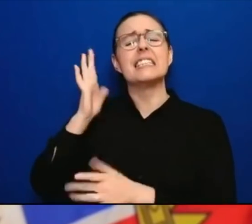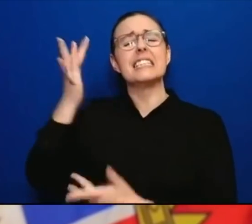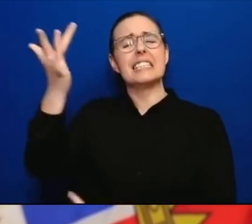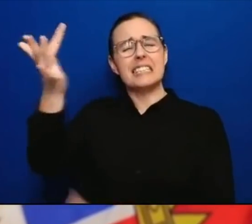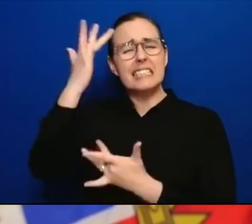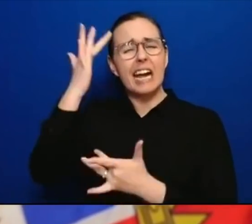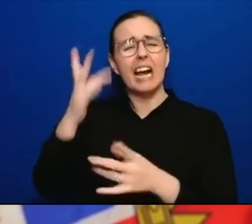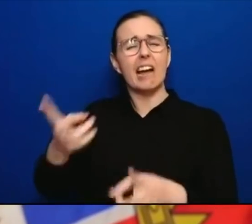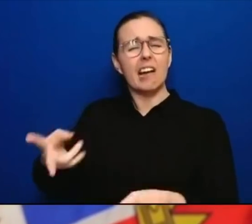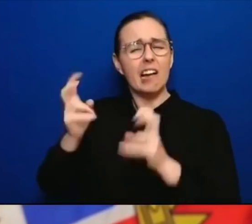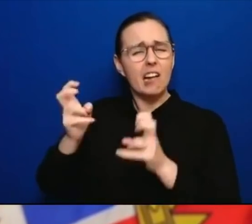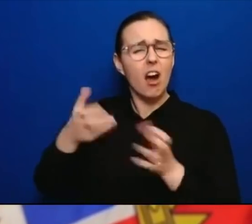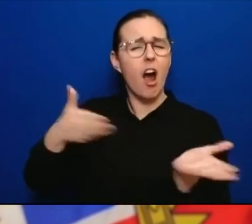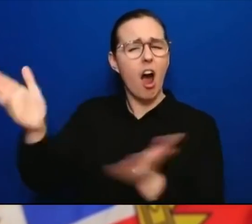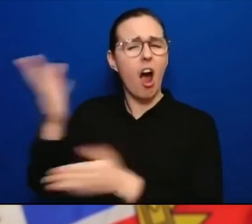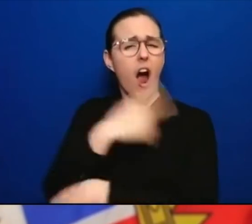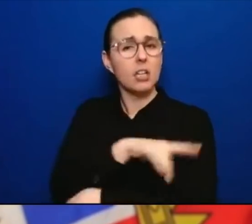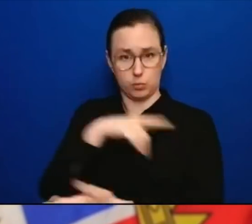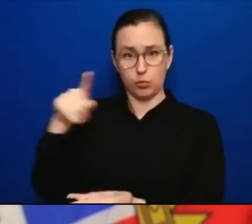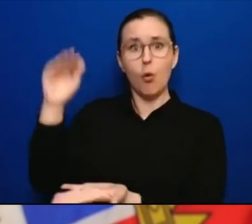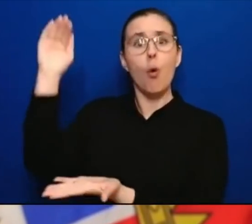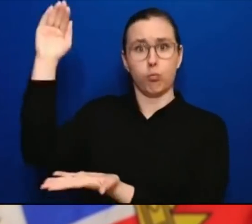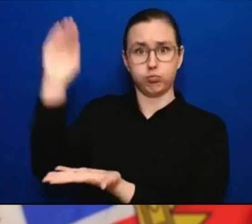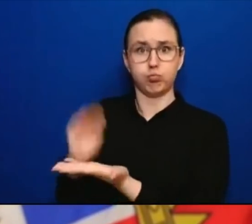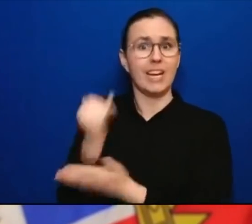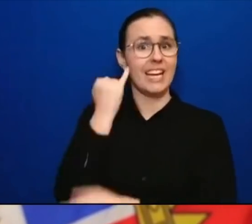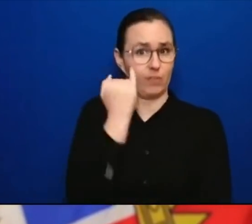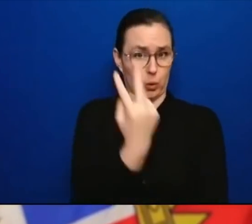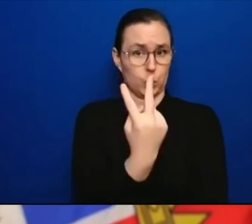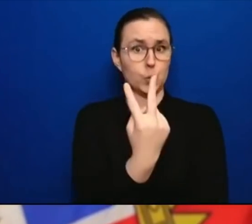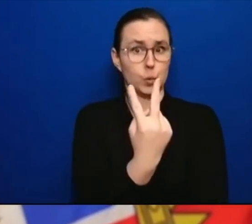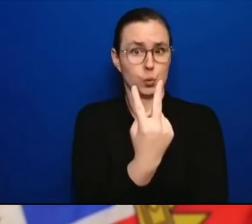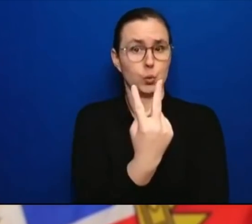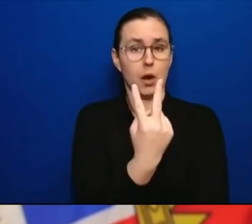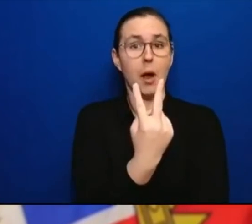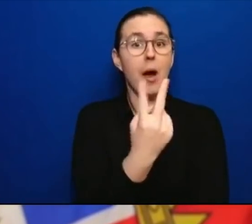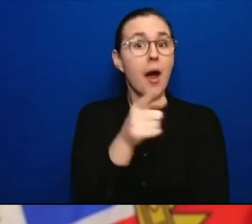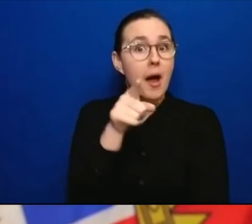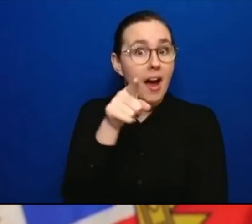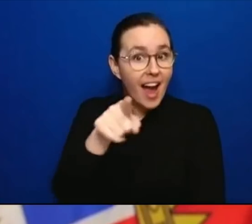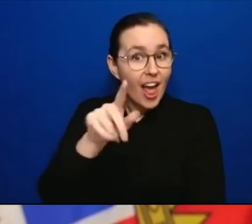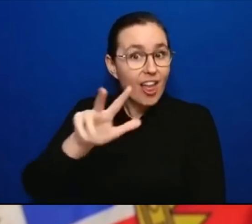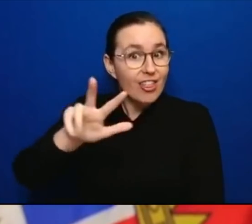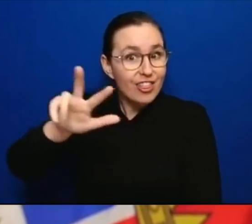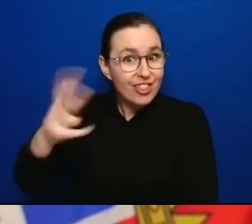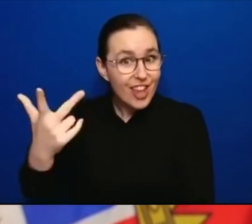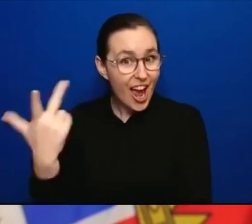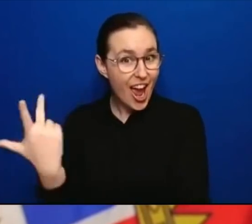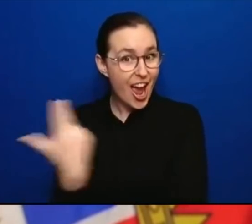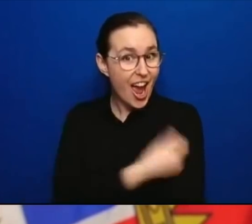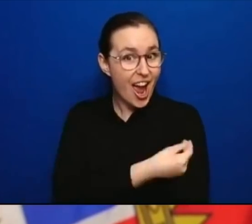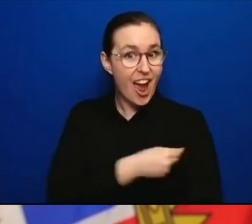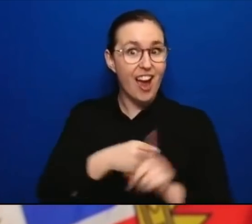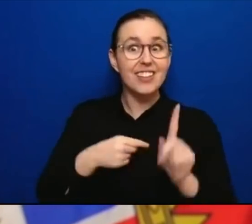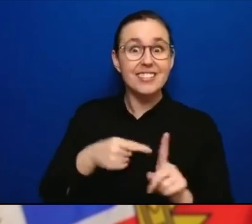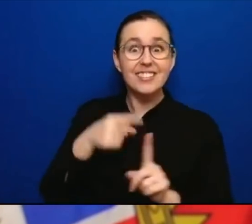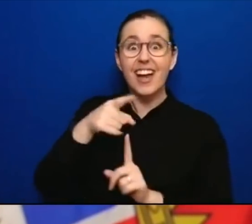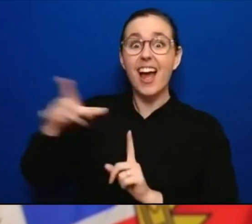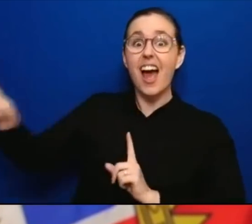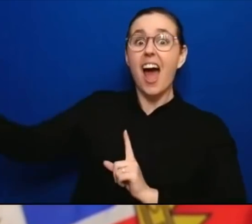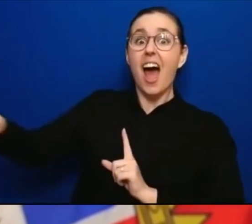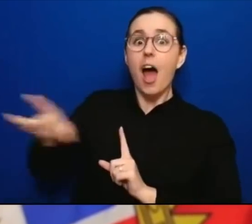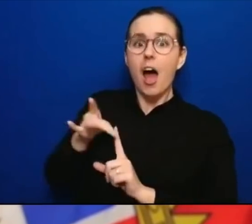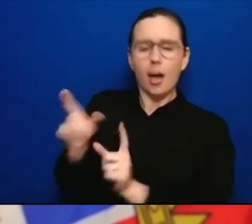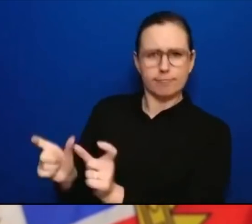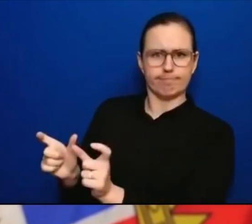like hospitalizations that leads to hospitalizations or deaths. And that continues. But that can be boosted, and the